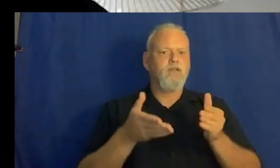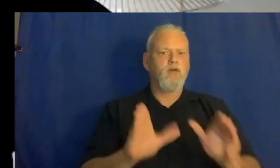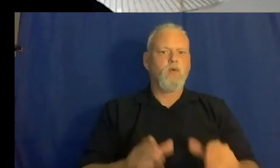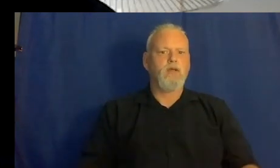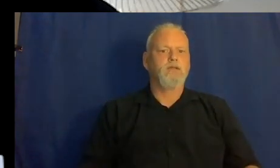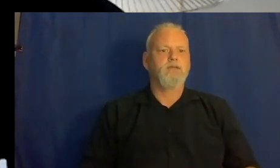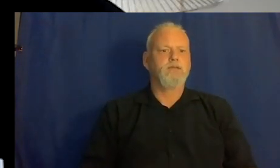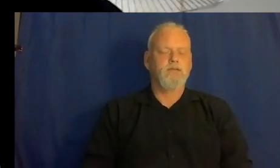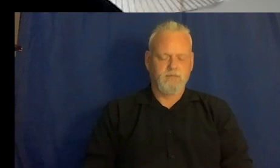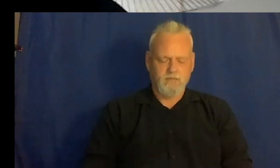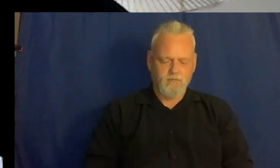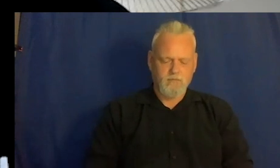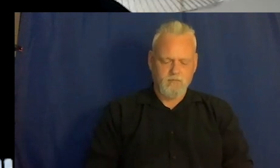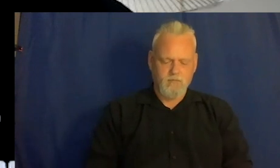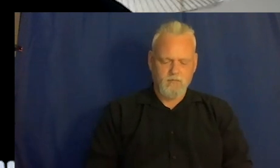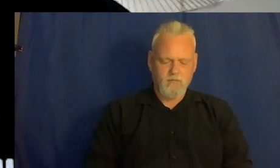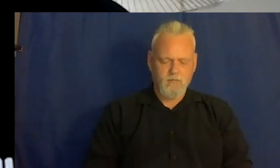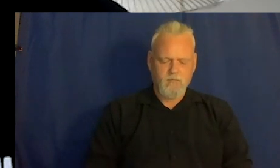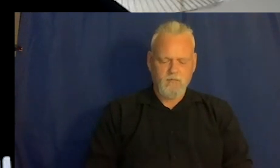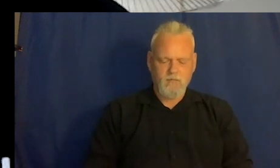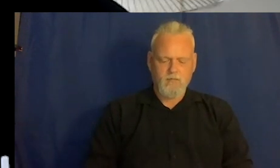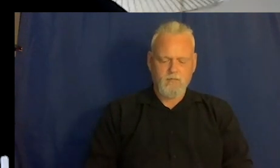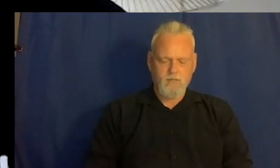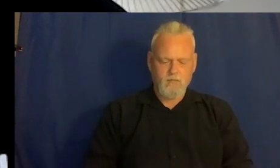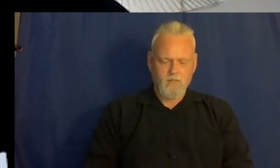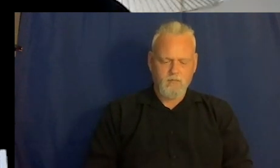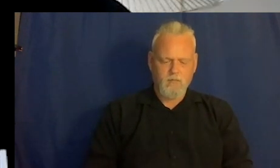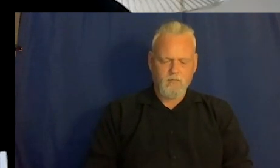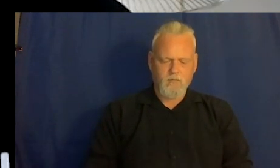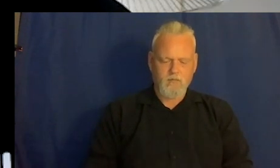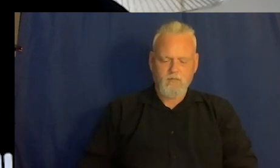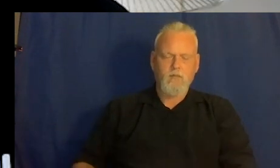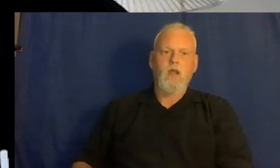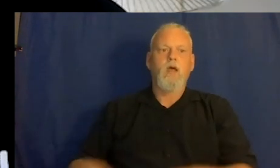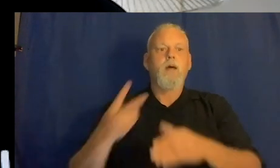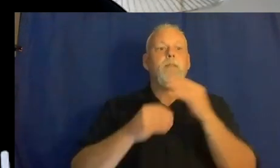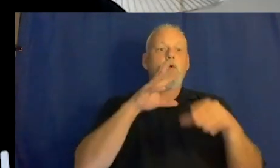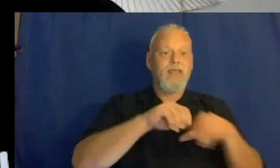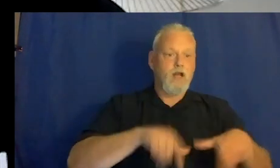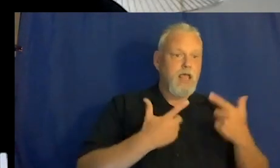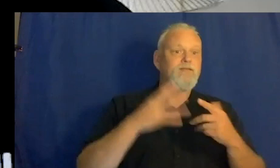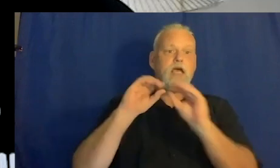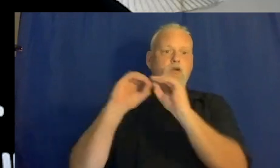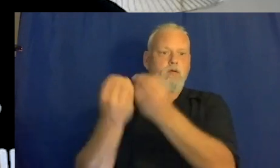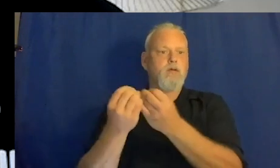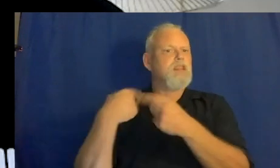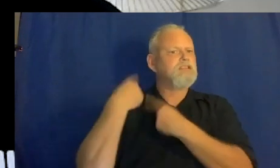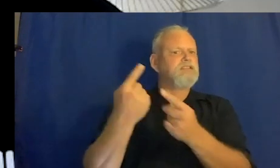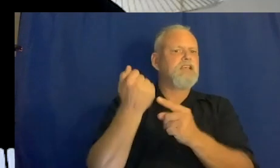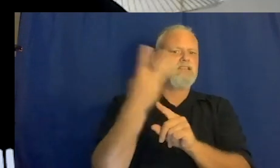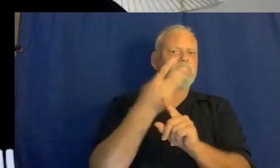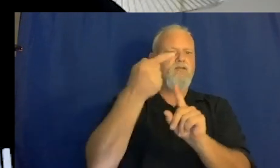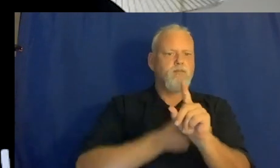in our individual lives and in the ways we function within our organizations. The last several months have been a test of our